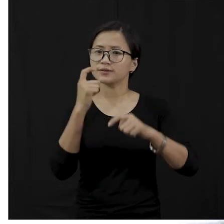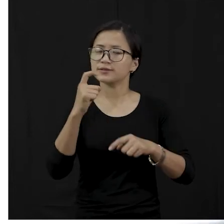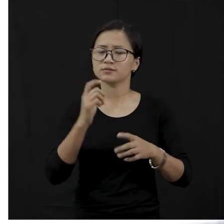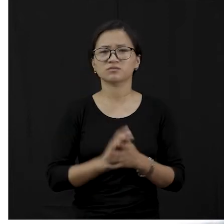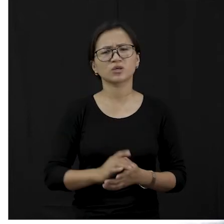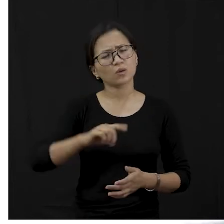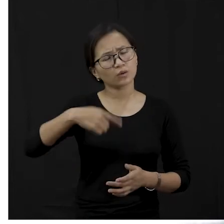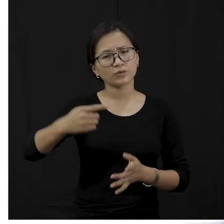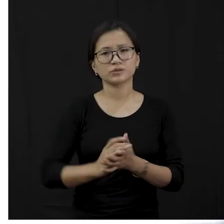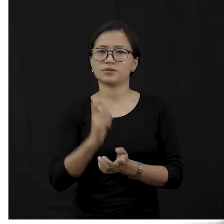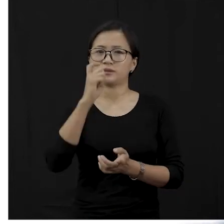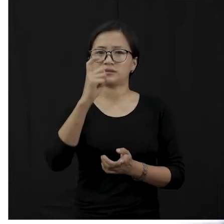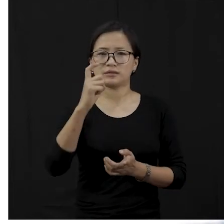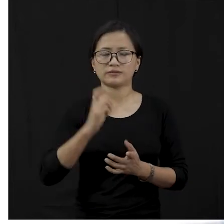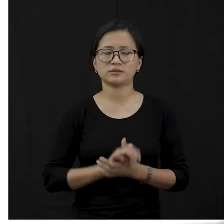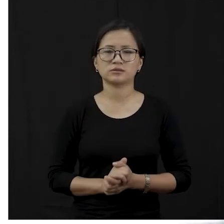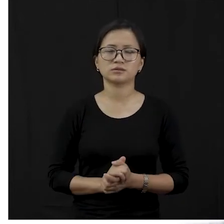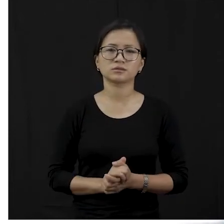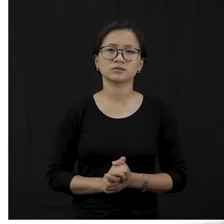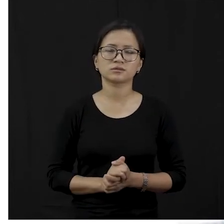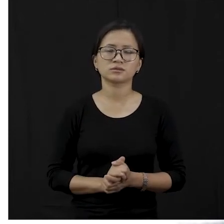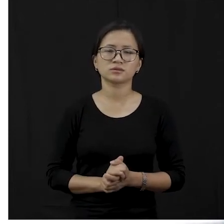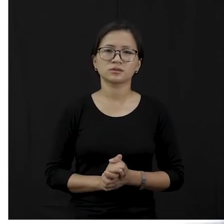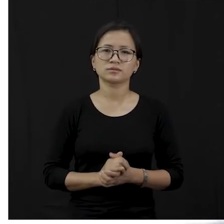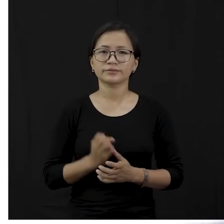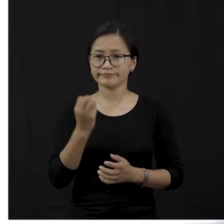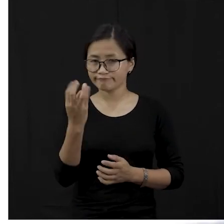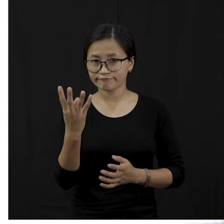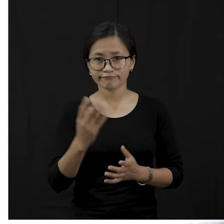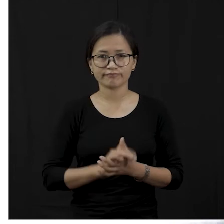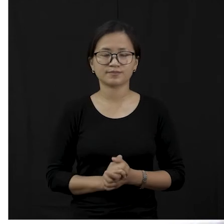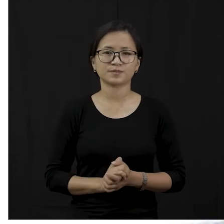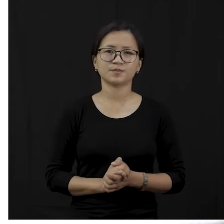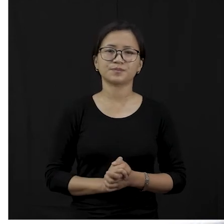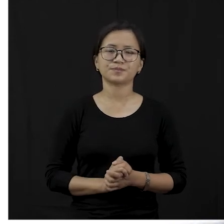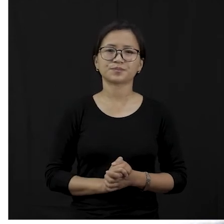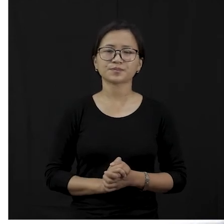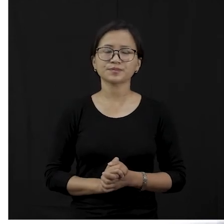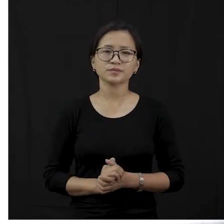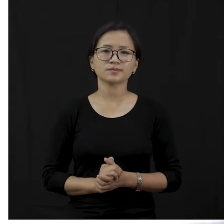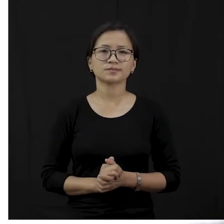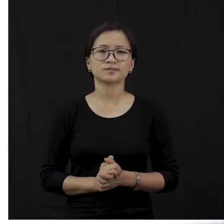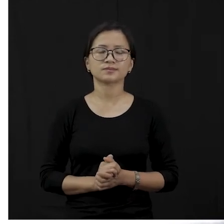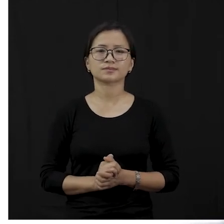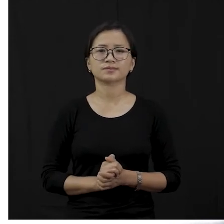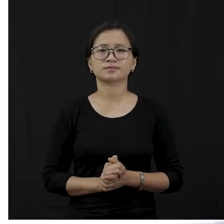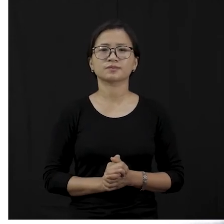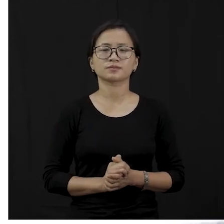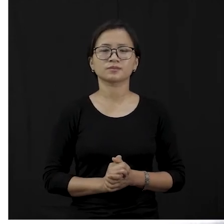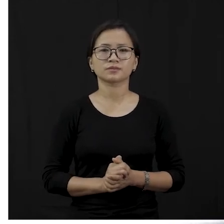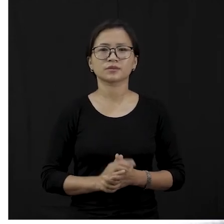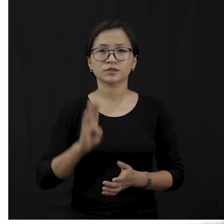add a number to 0, the answer is always, yes, the number itself. The number